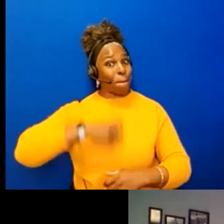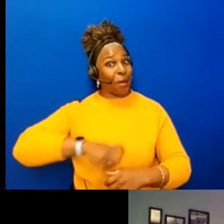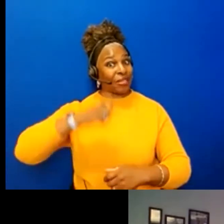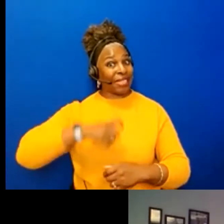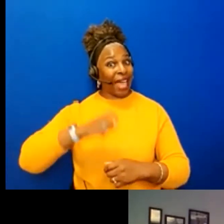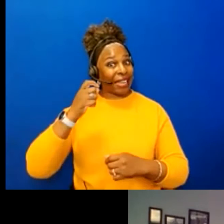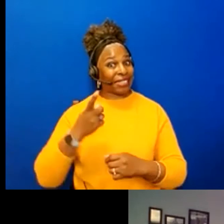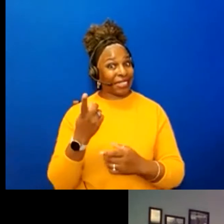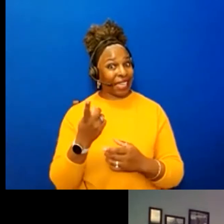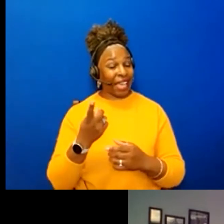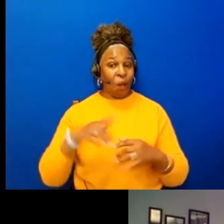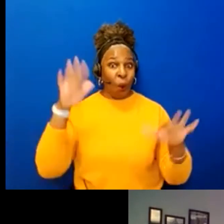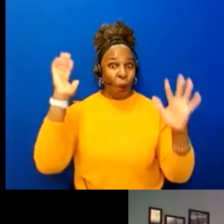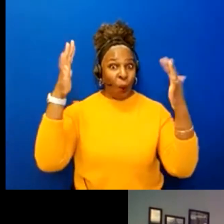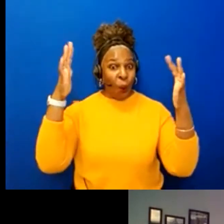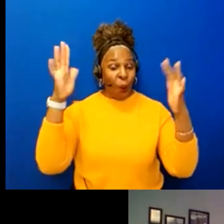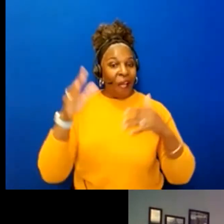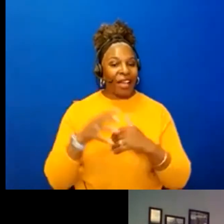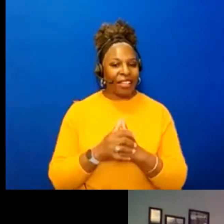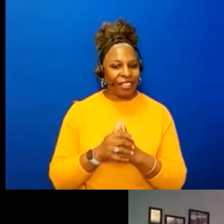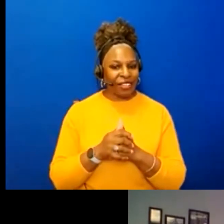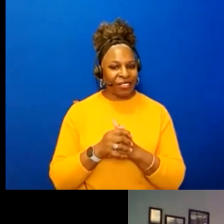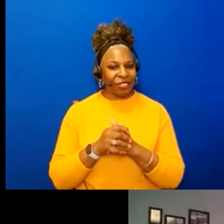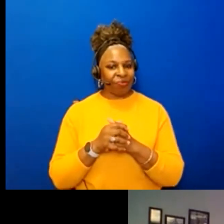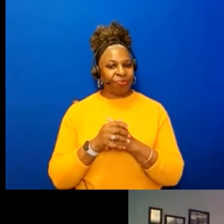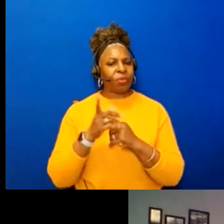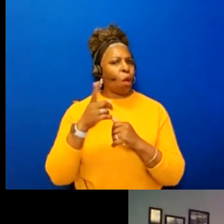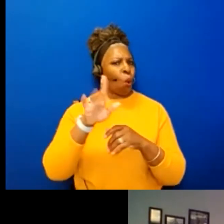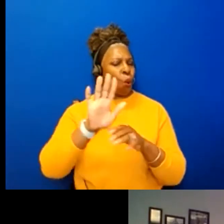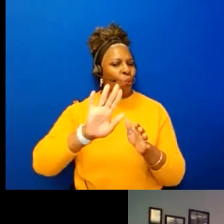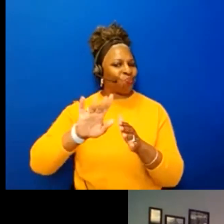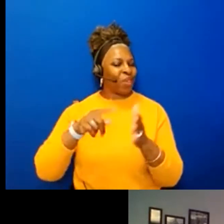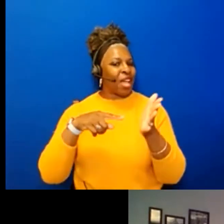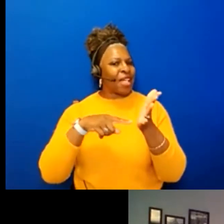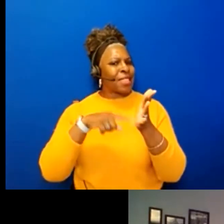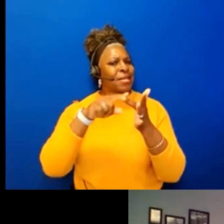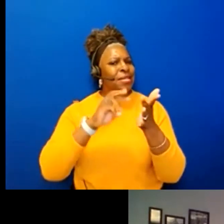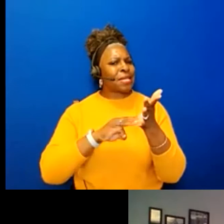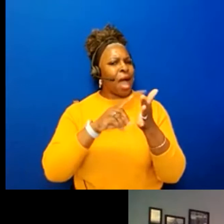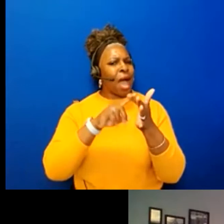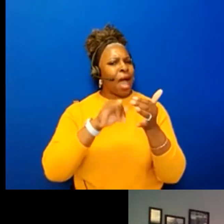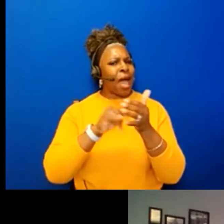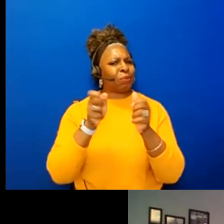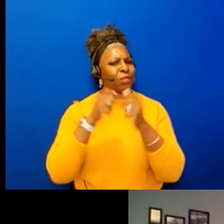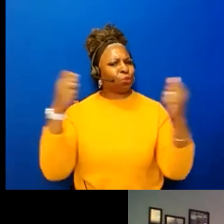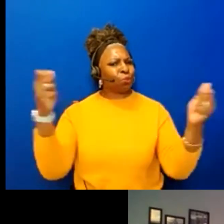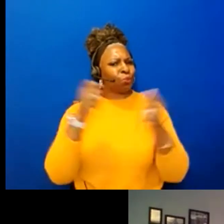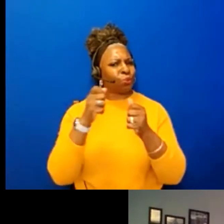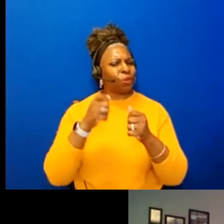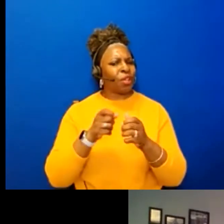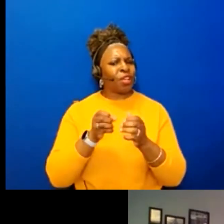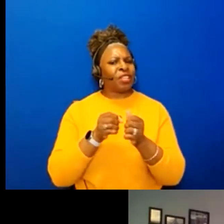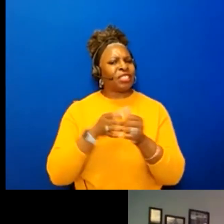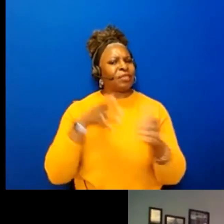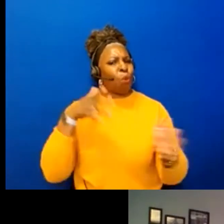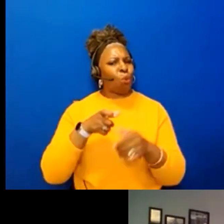the Times Sports Person of the Year. So equally a big platform, I think, and really amazingly,